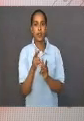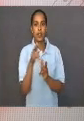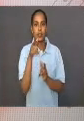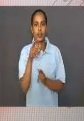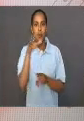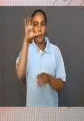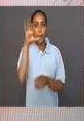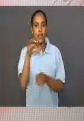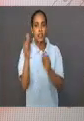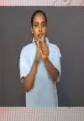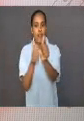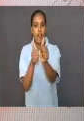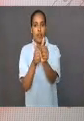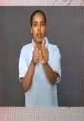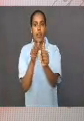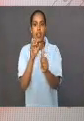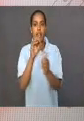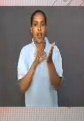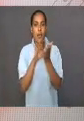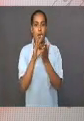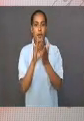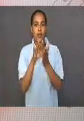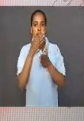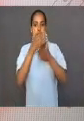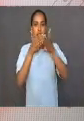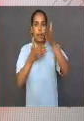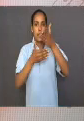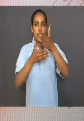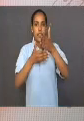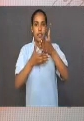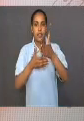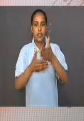you must follow a number of steps.